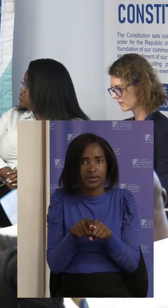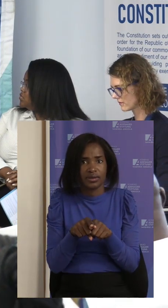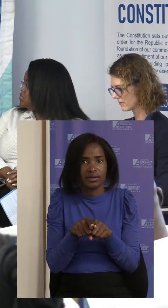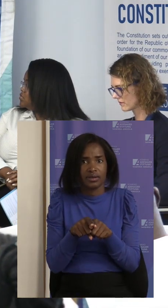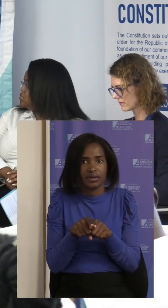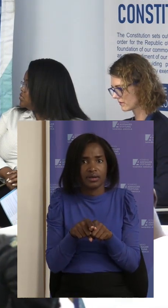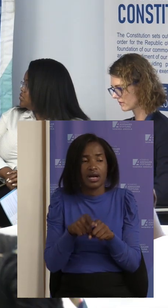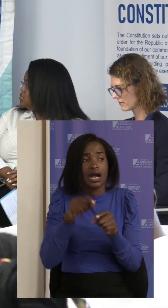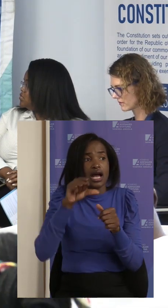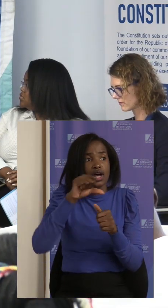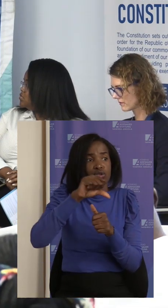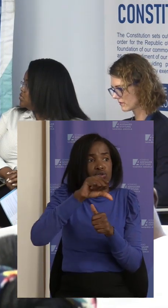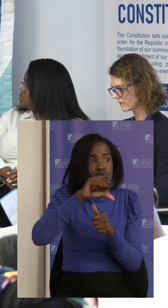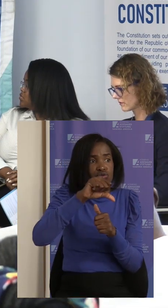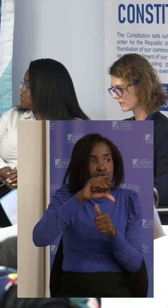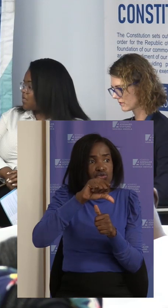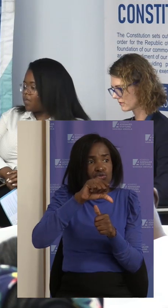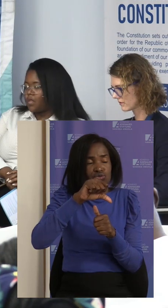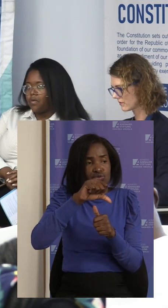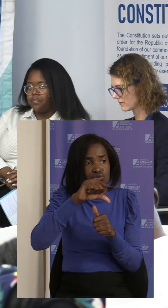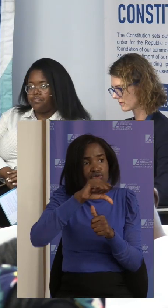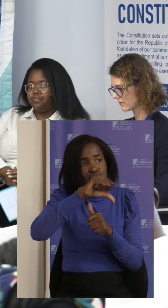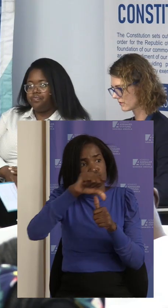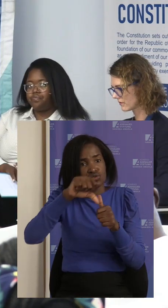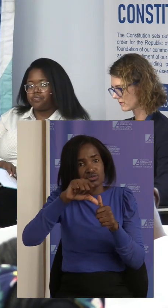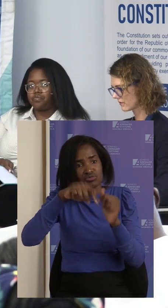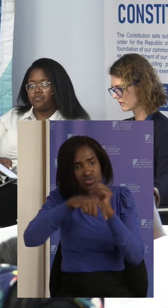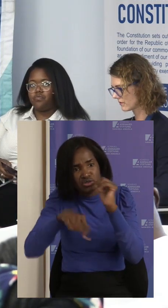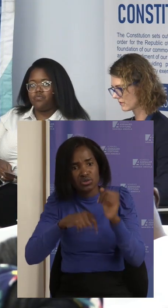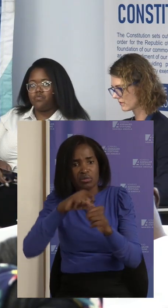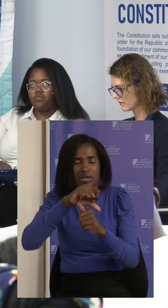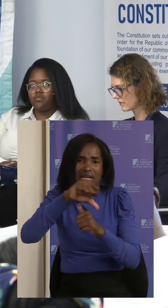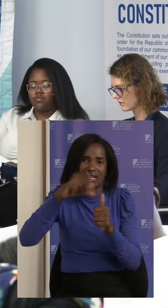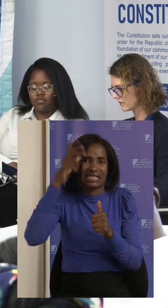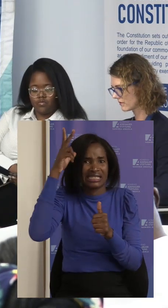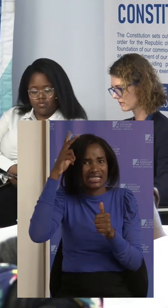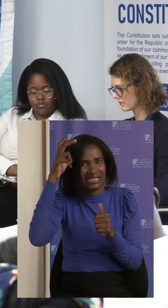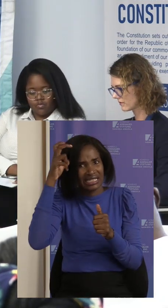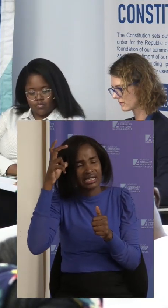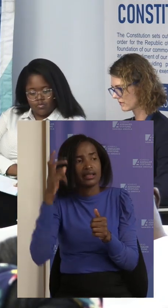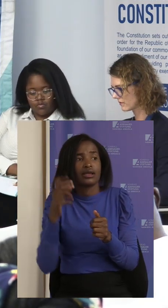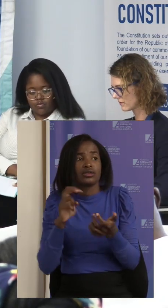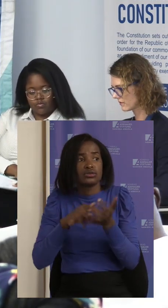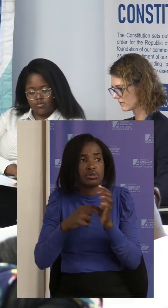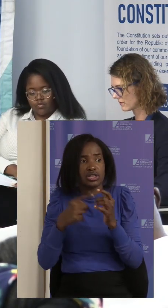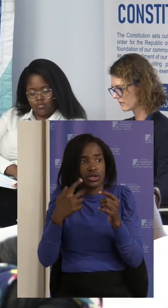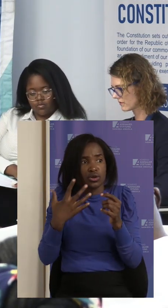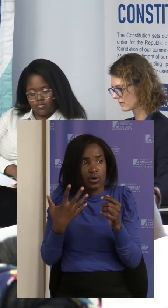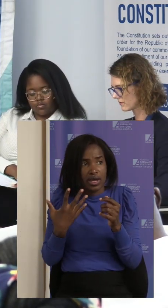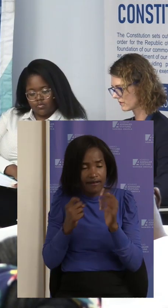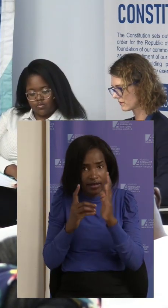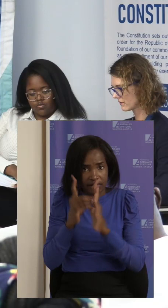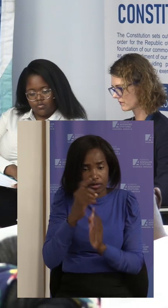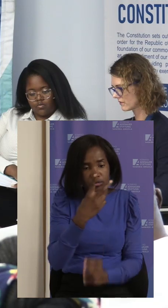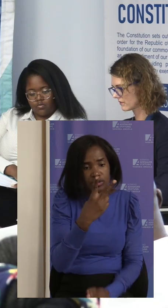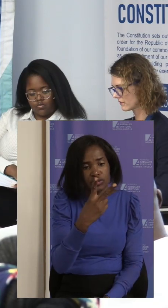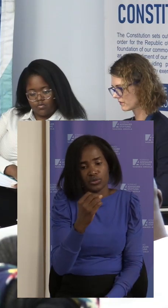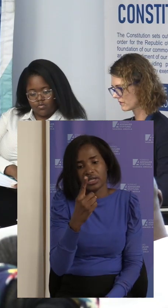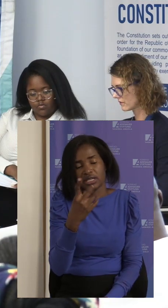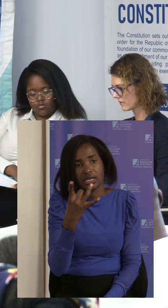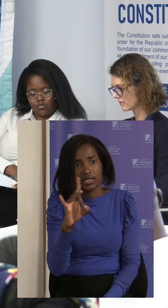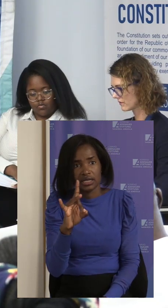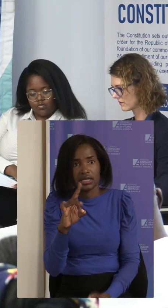the social evils that we are referring to. So what we have developed in 2018 is